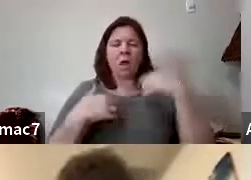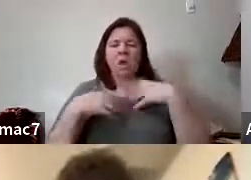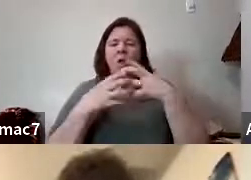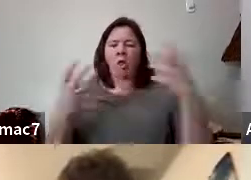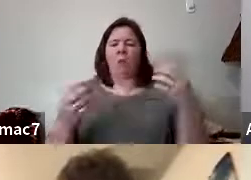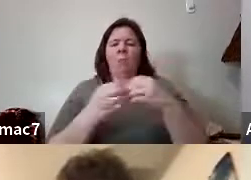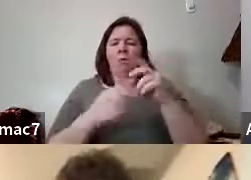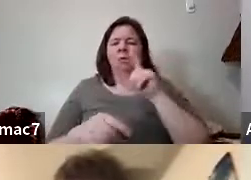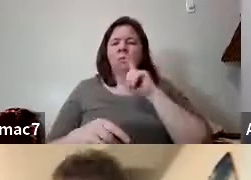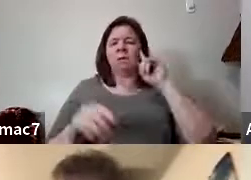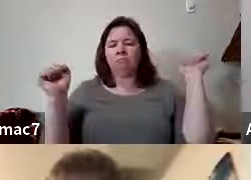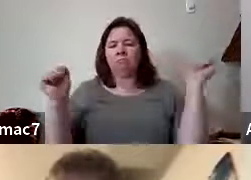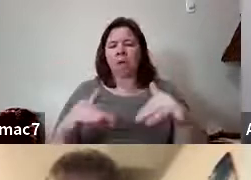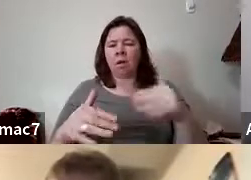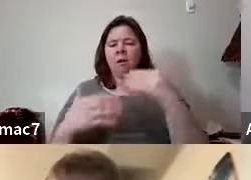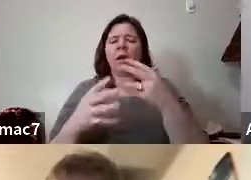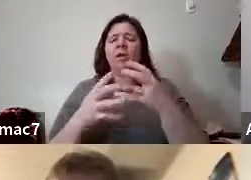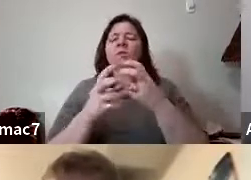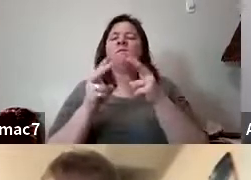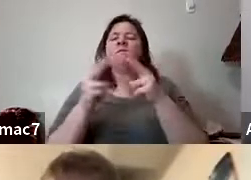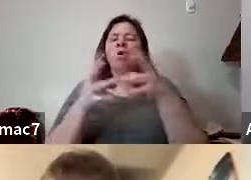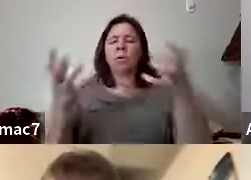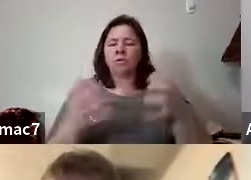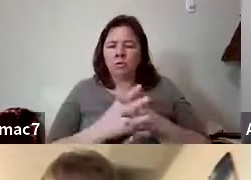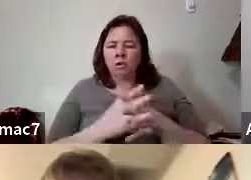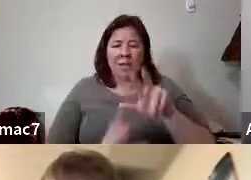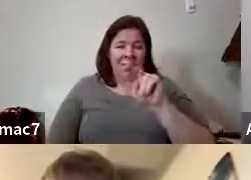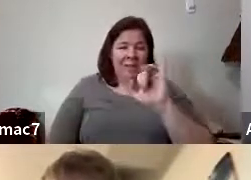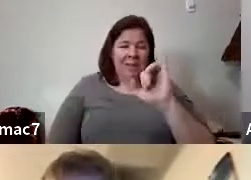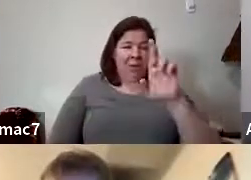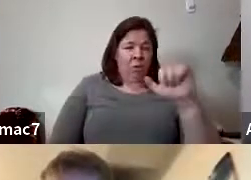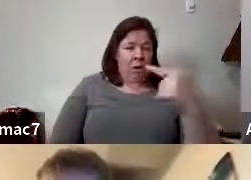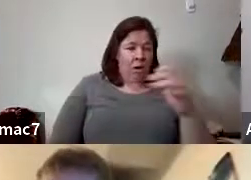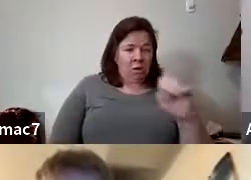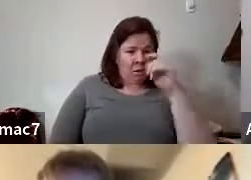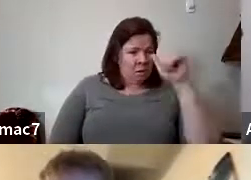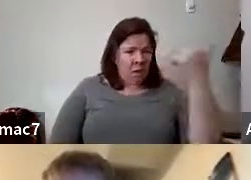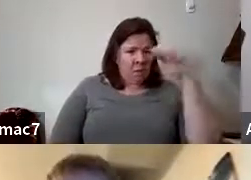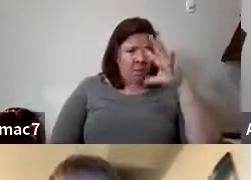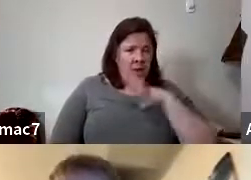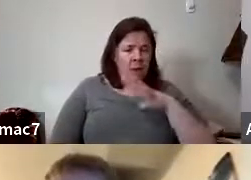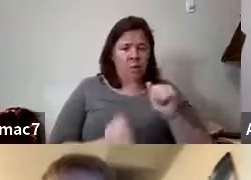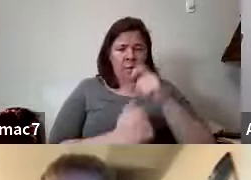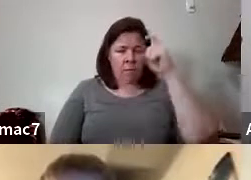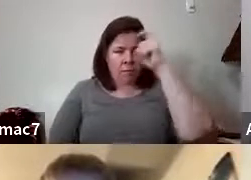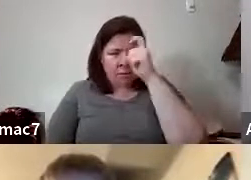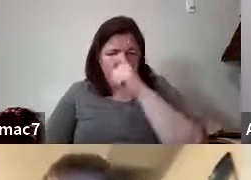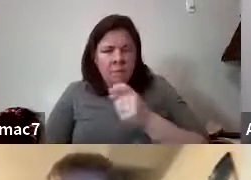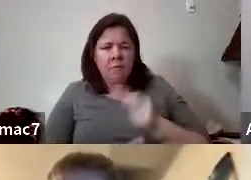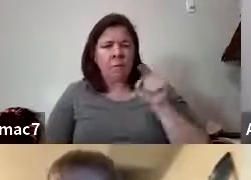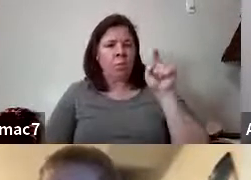sure. Thank you again. Niraj, let's hear a few words from the man with wisdom from